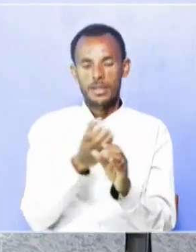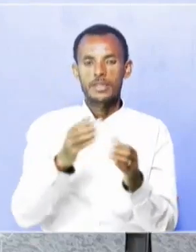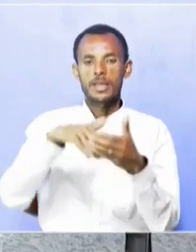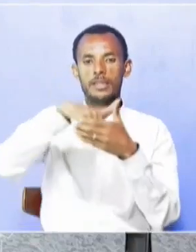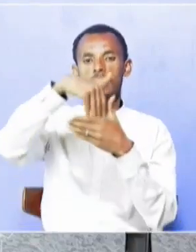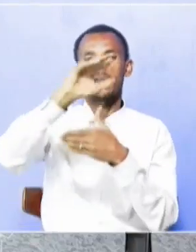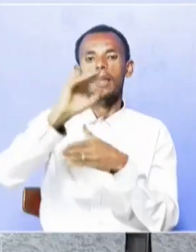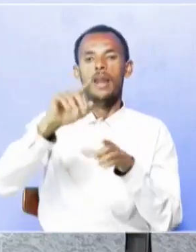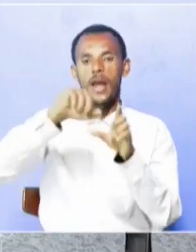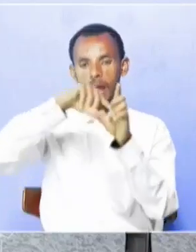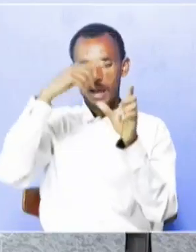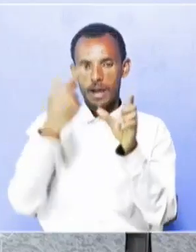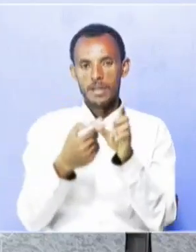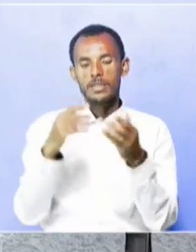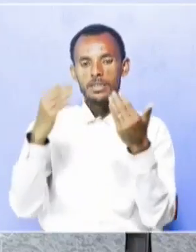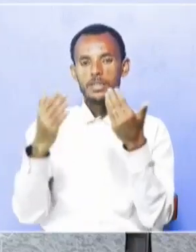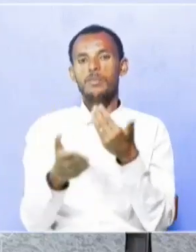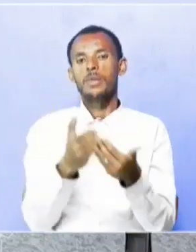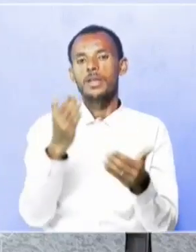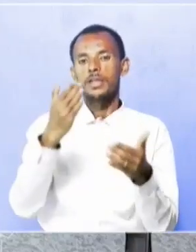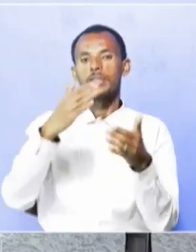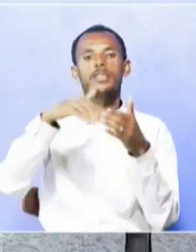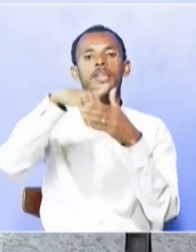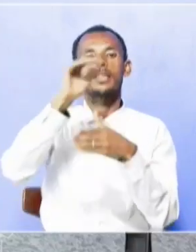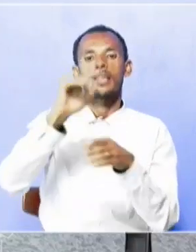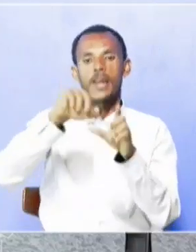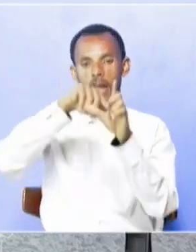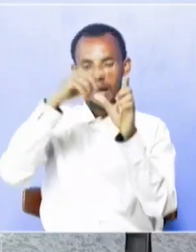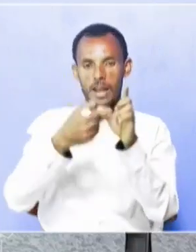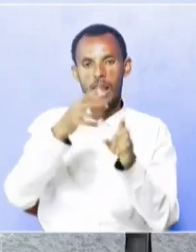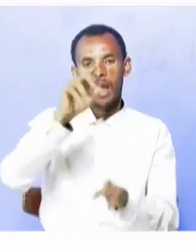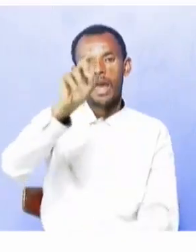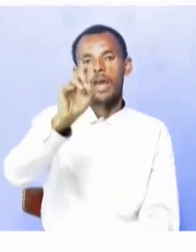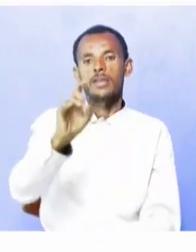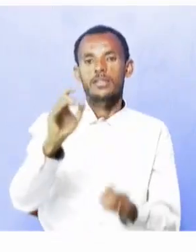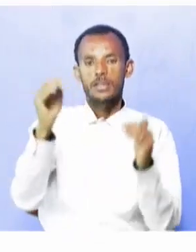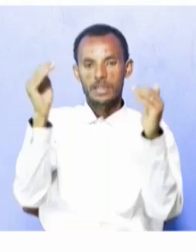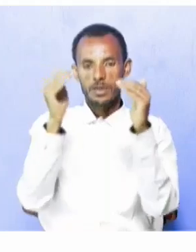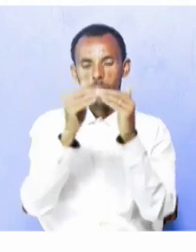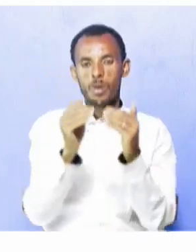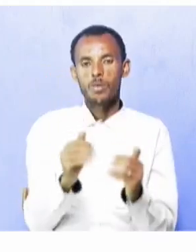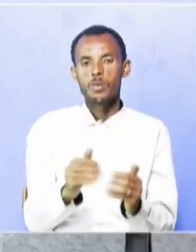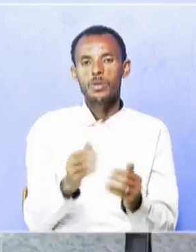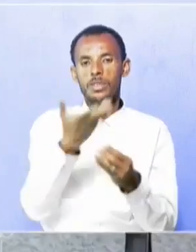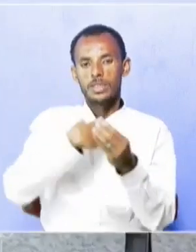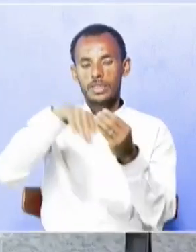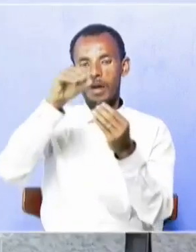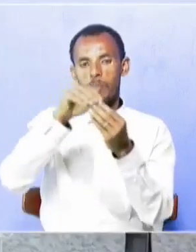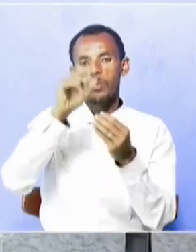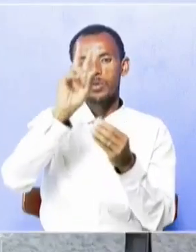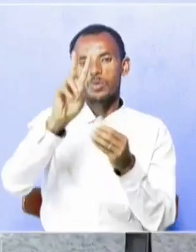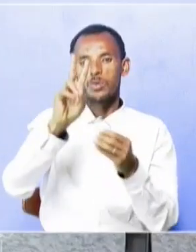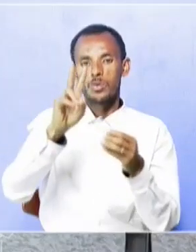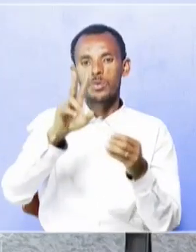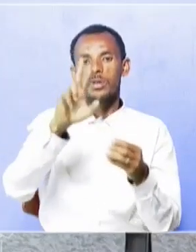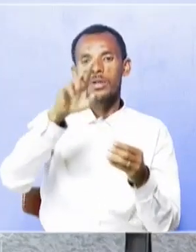exterior angles. So simply the exterior angle X is the sum of the two remote